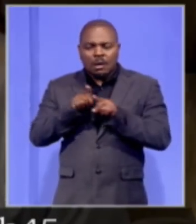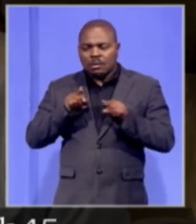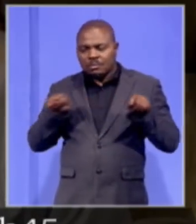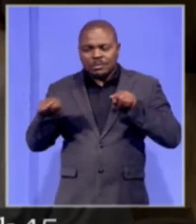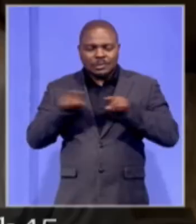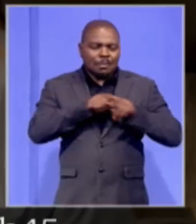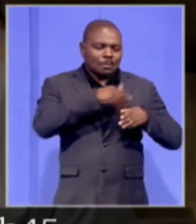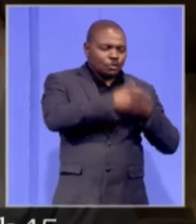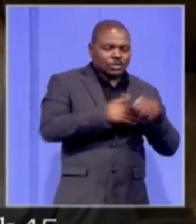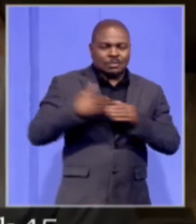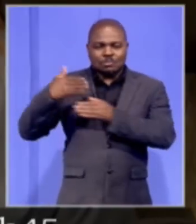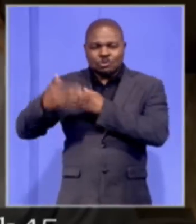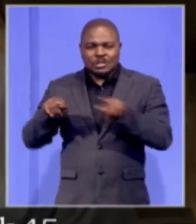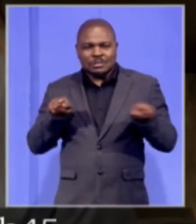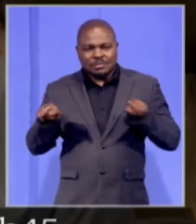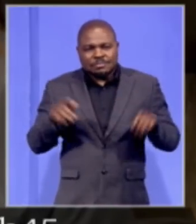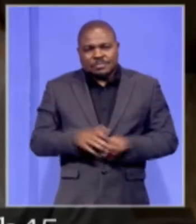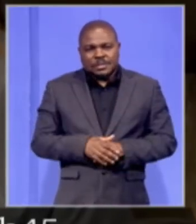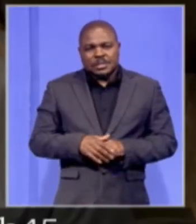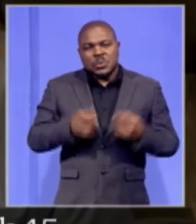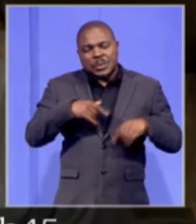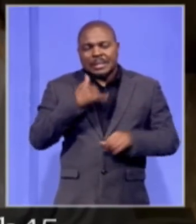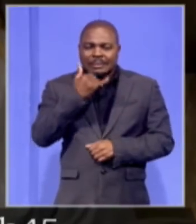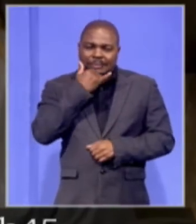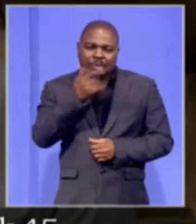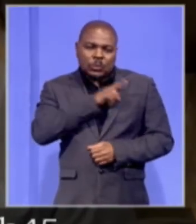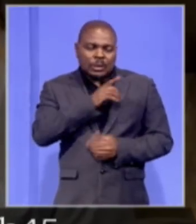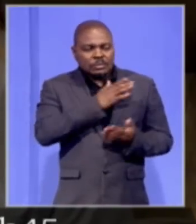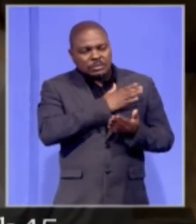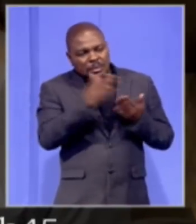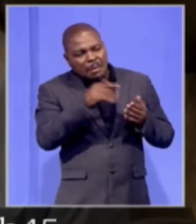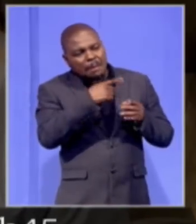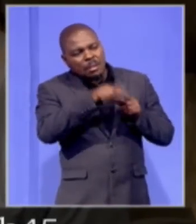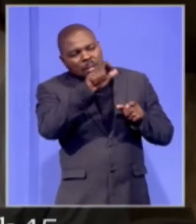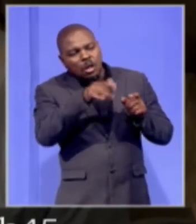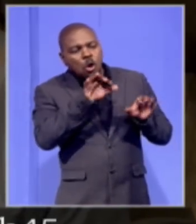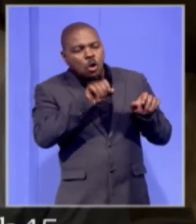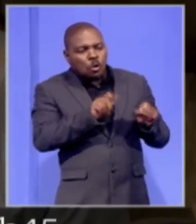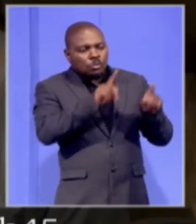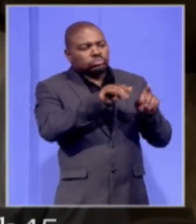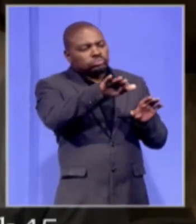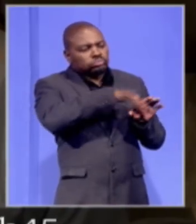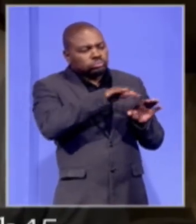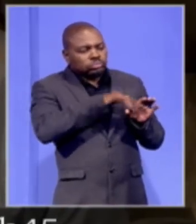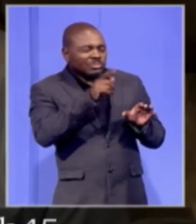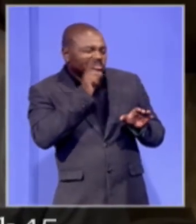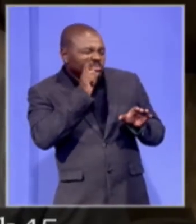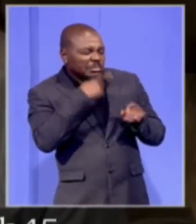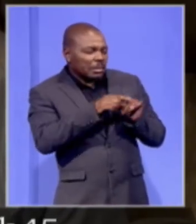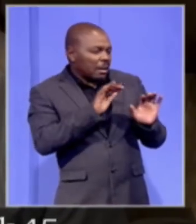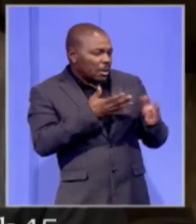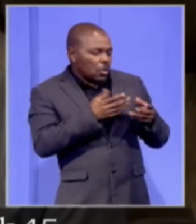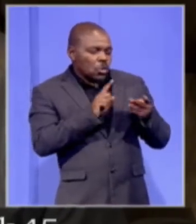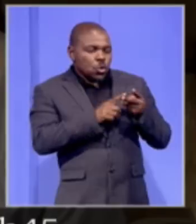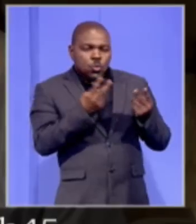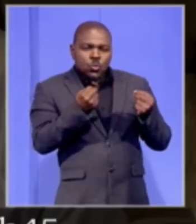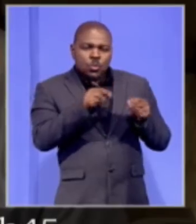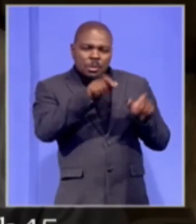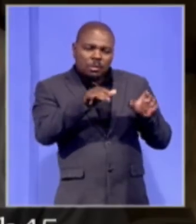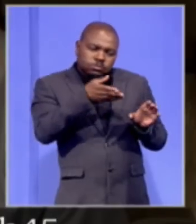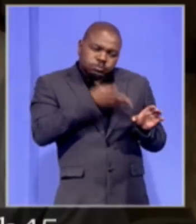us. You know, and we were glad to give some players an opportunity to see, you know, what they can offer. We have also some new personnel coming